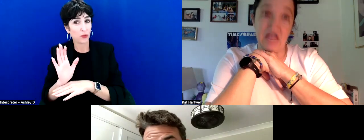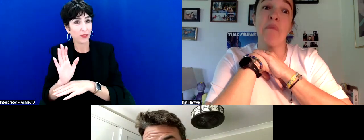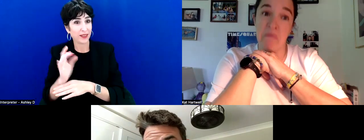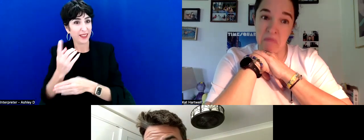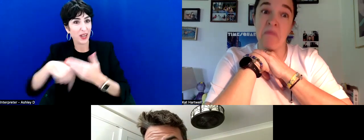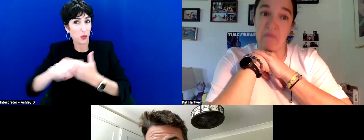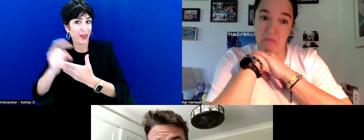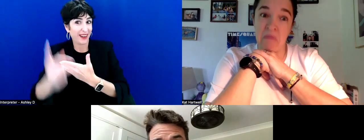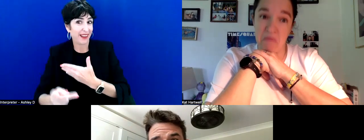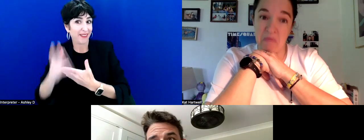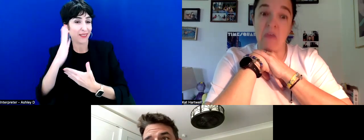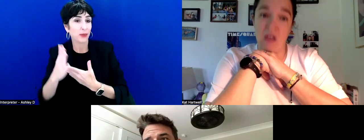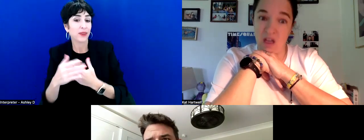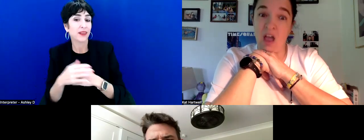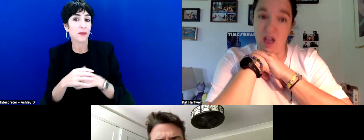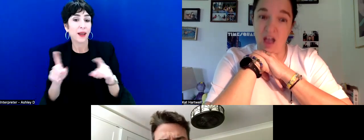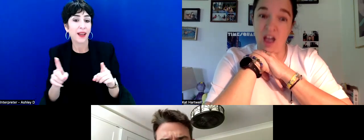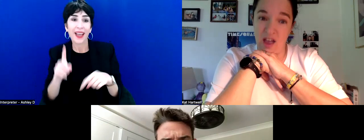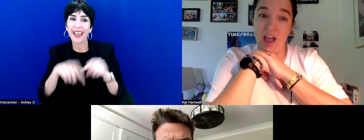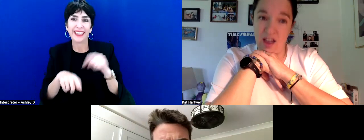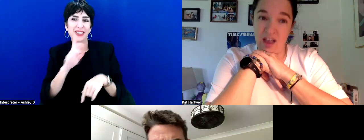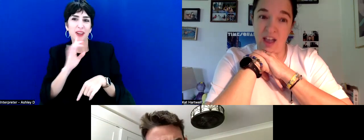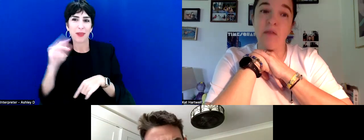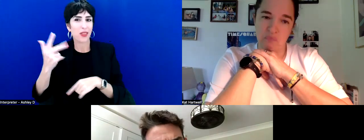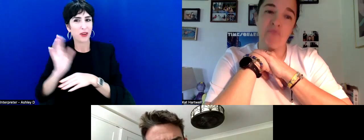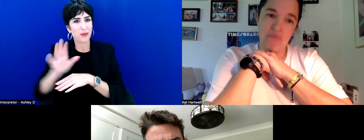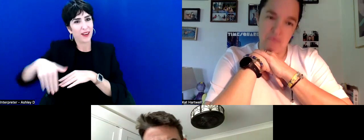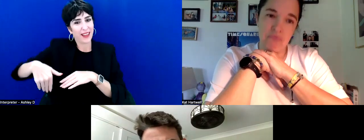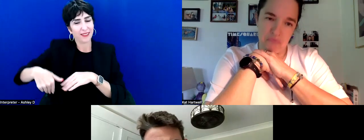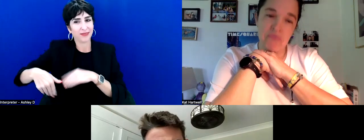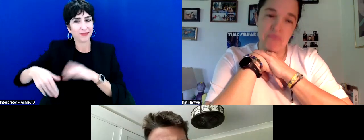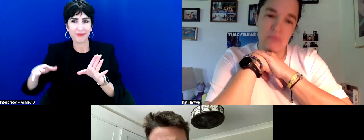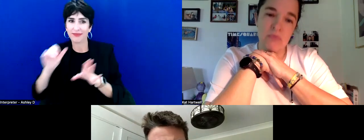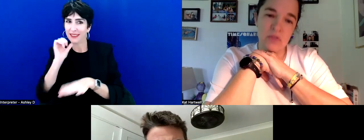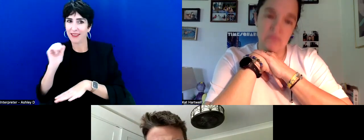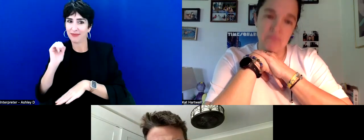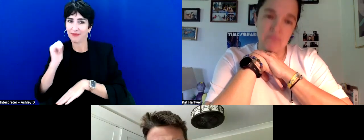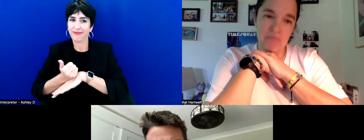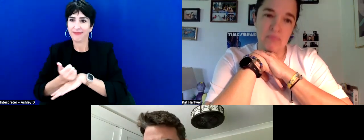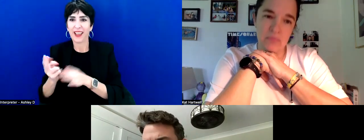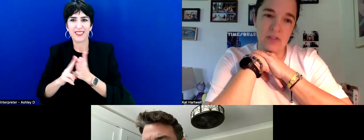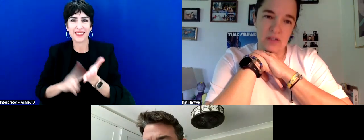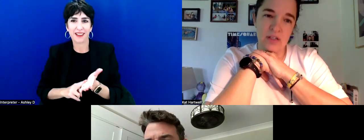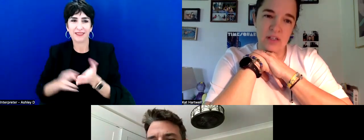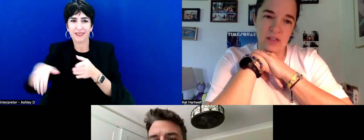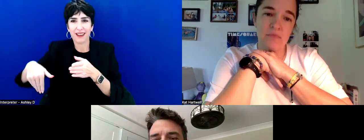week and a half, but can't talk about the third one yet because we haven't signed any contracts